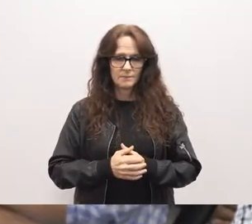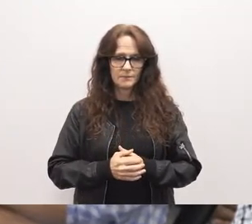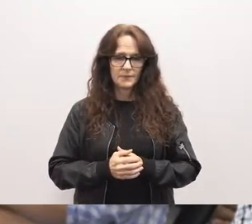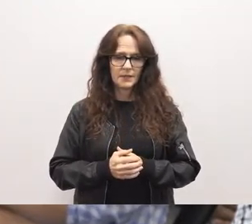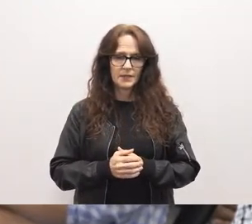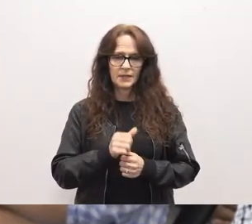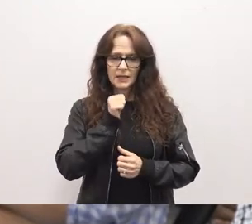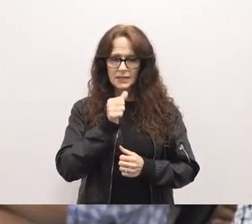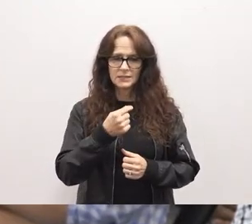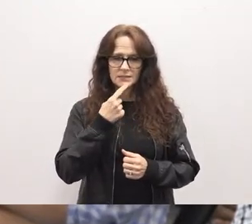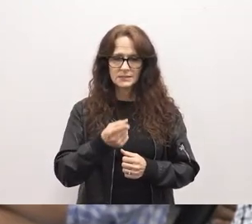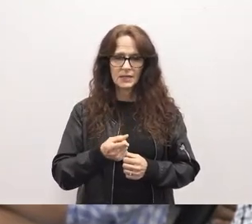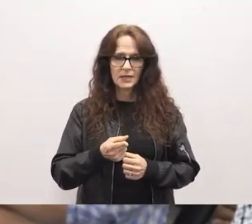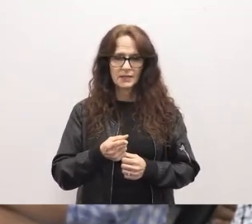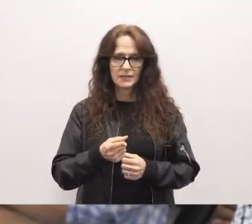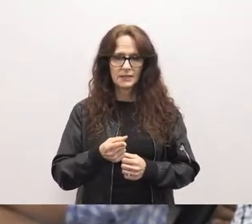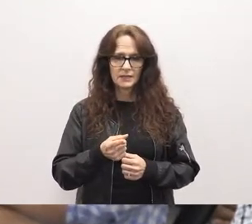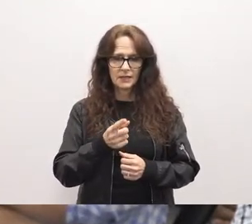that they are